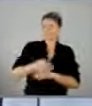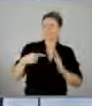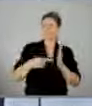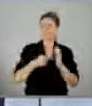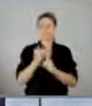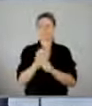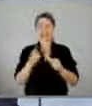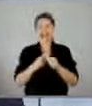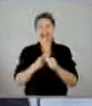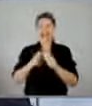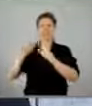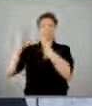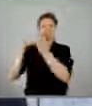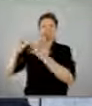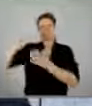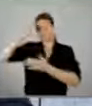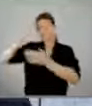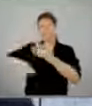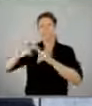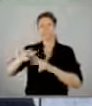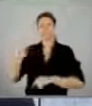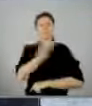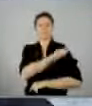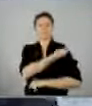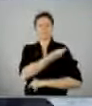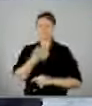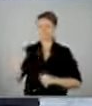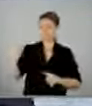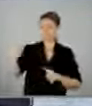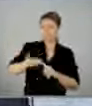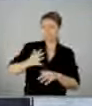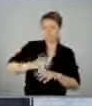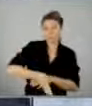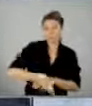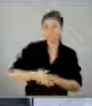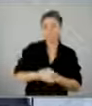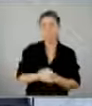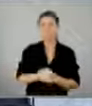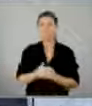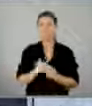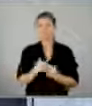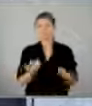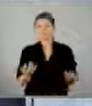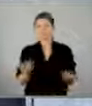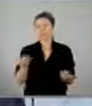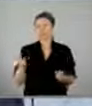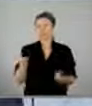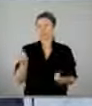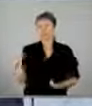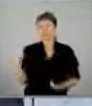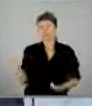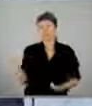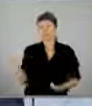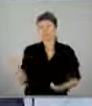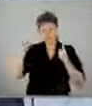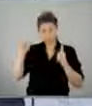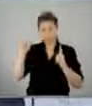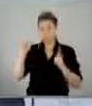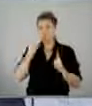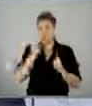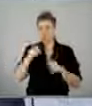country over these many, many months. Seek your cooperation as usual, because we have Professor Skerritt with us. Why don't we focus on the vaccine